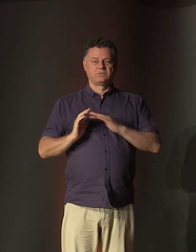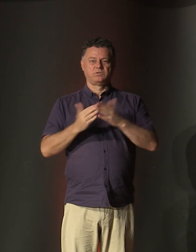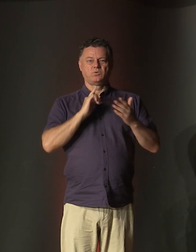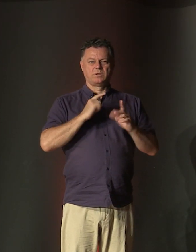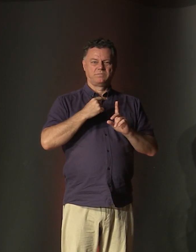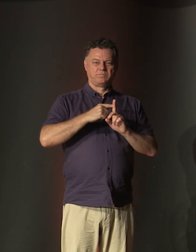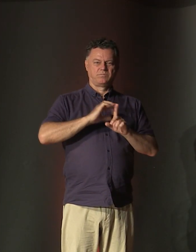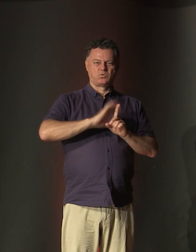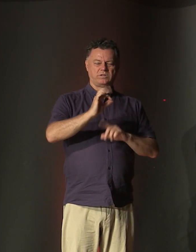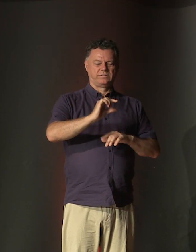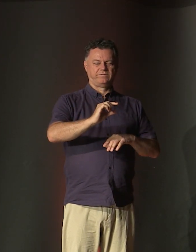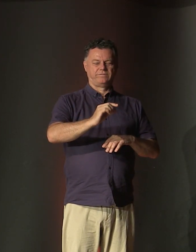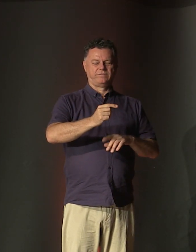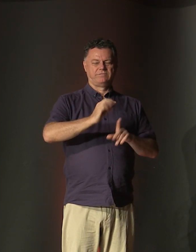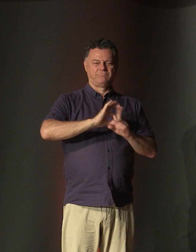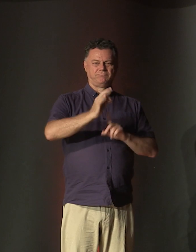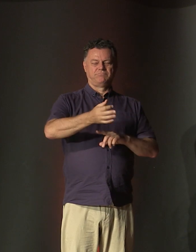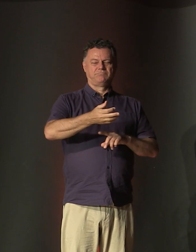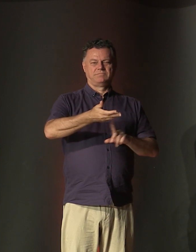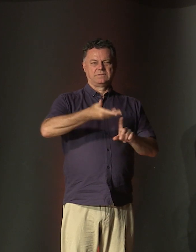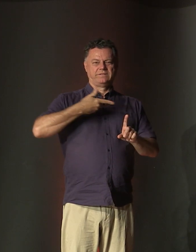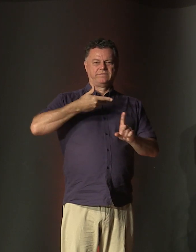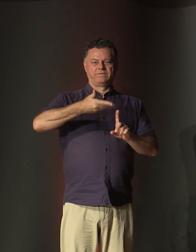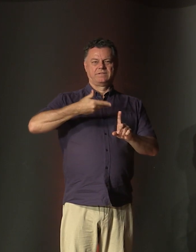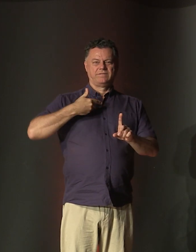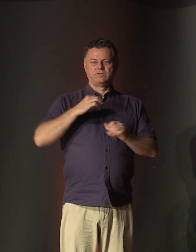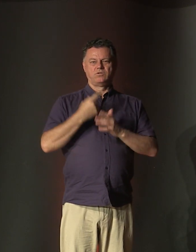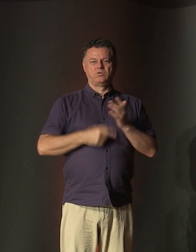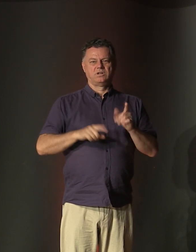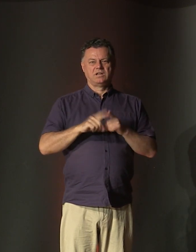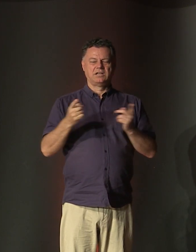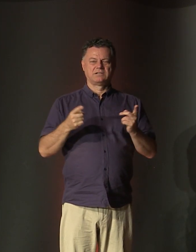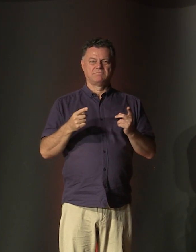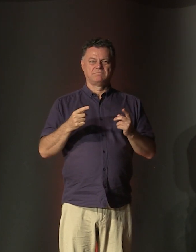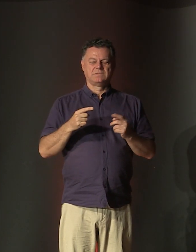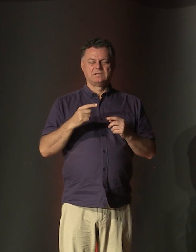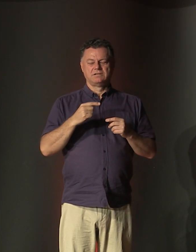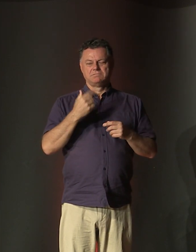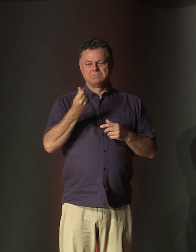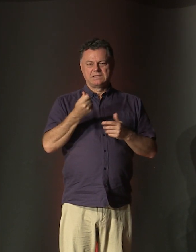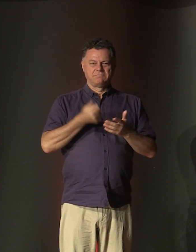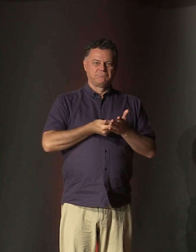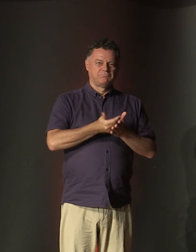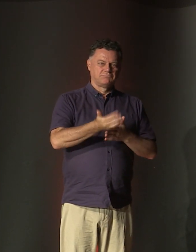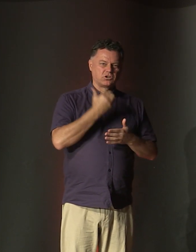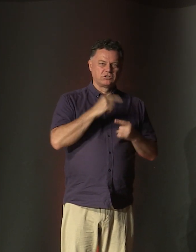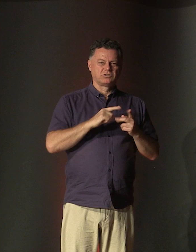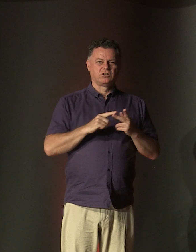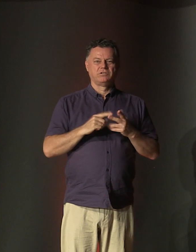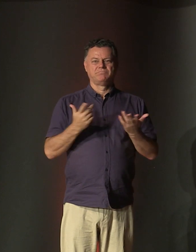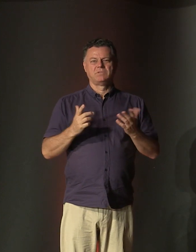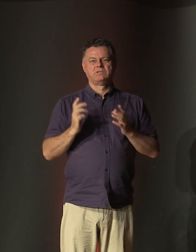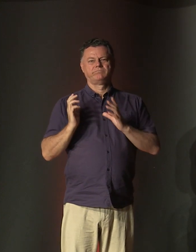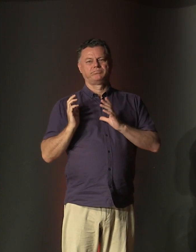not simply framed as cost and burden. I'm going to tell you about